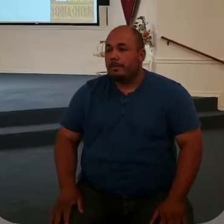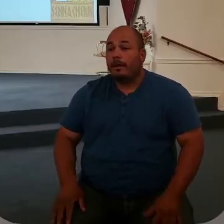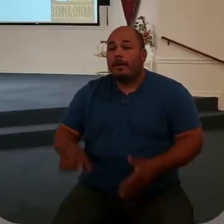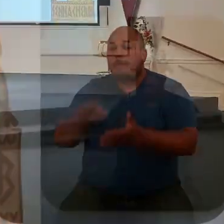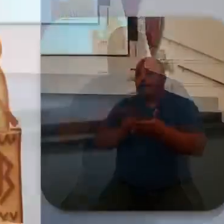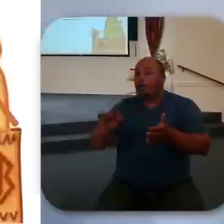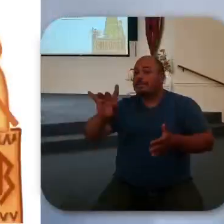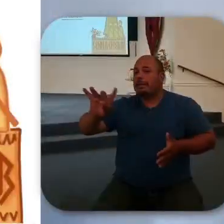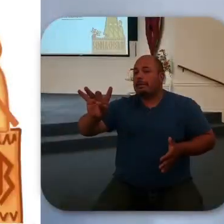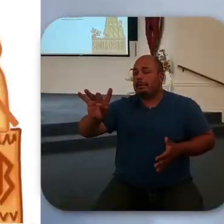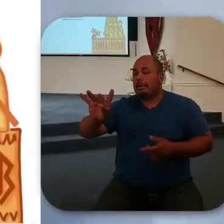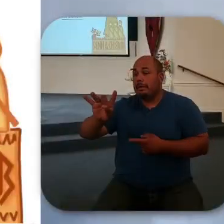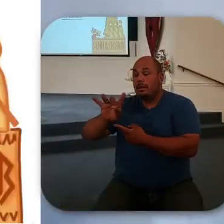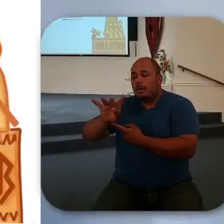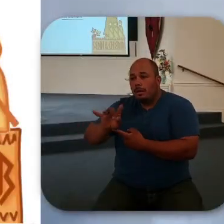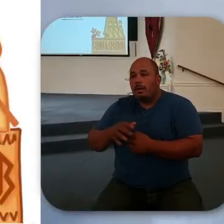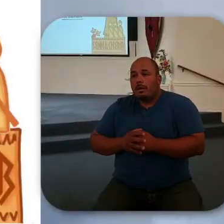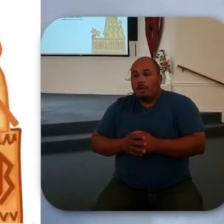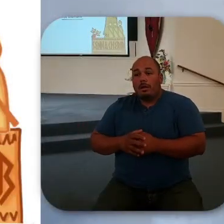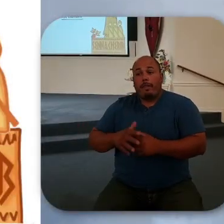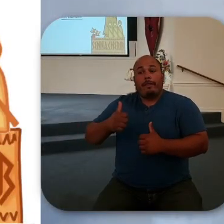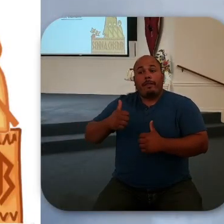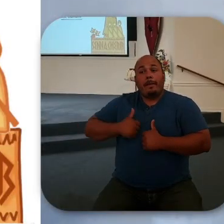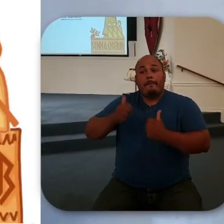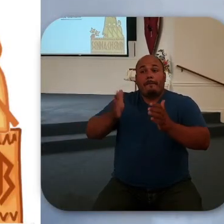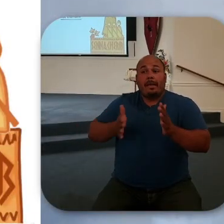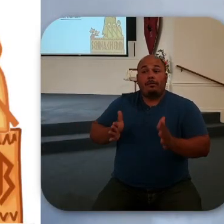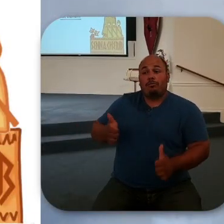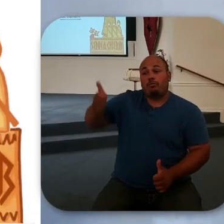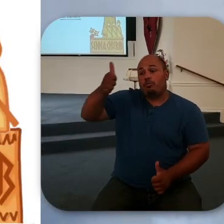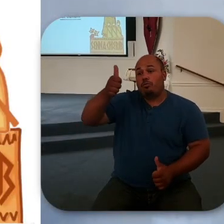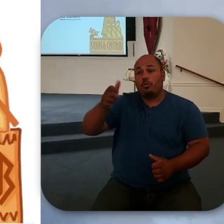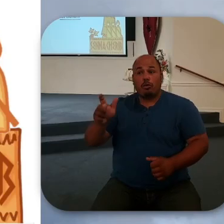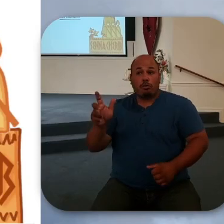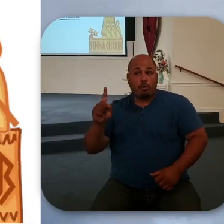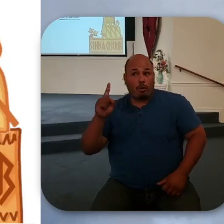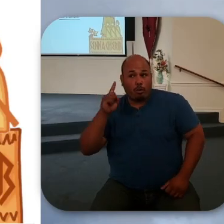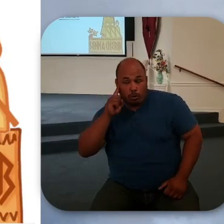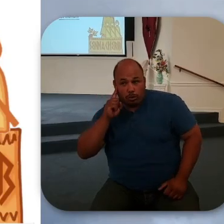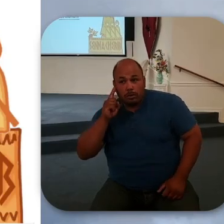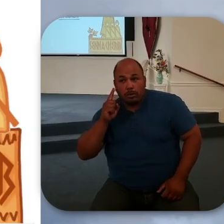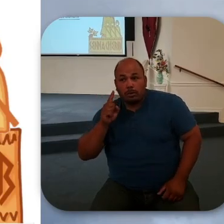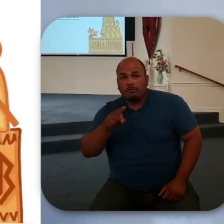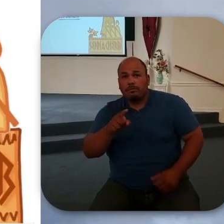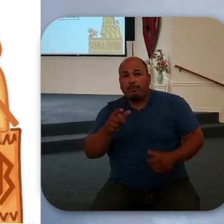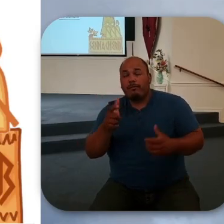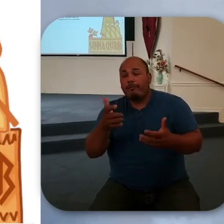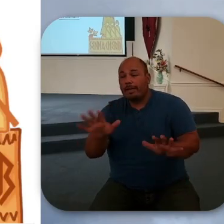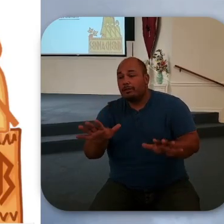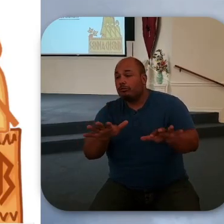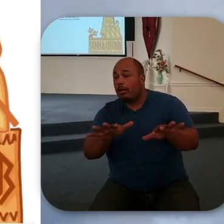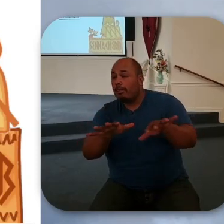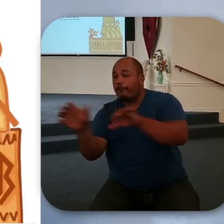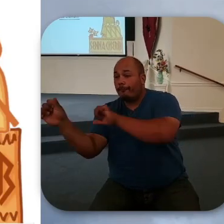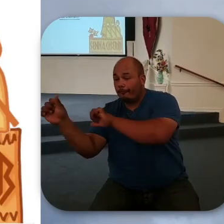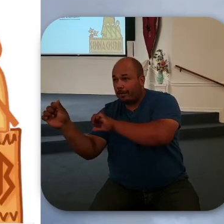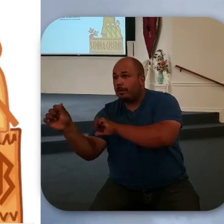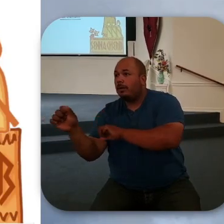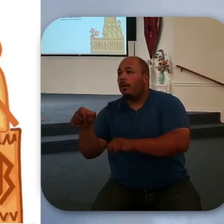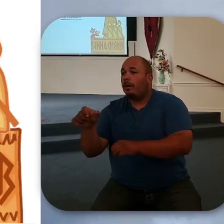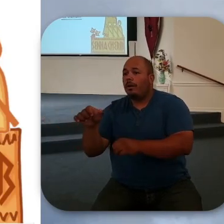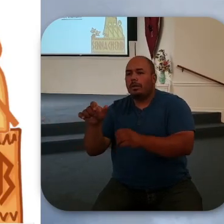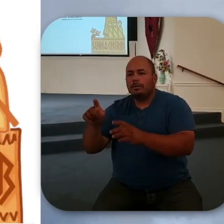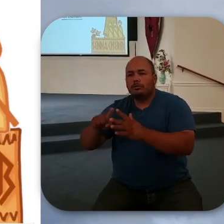When the field commander heard that the king of Assyria had left Lachish, he withdrew and found the king fighting against